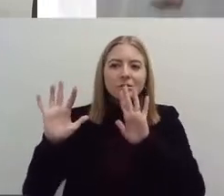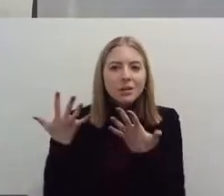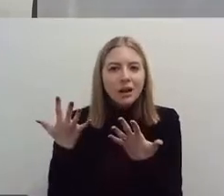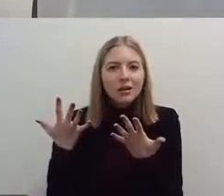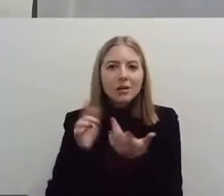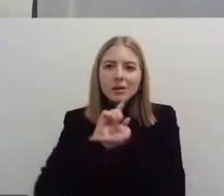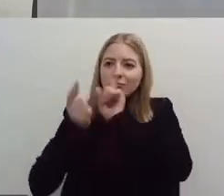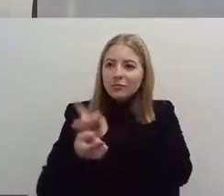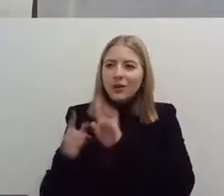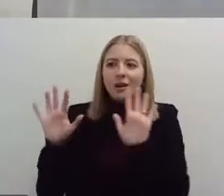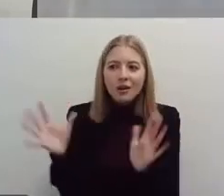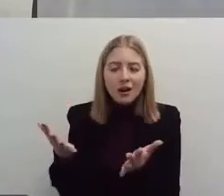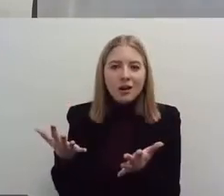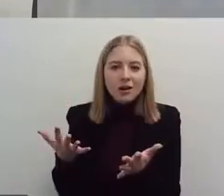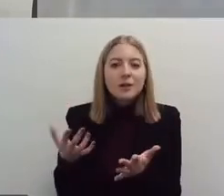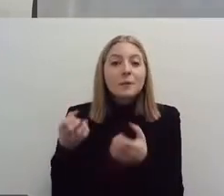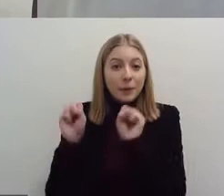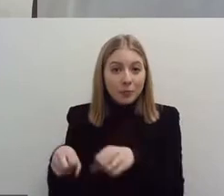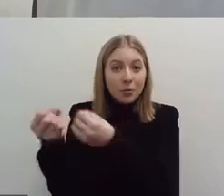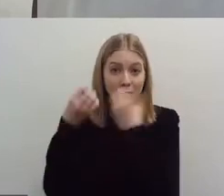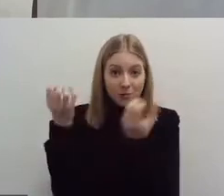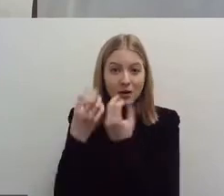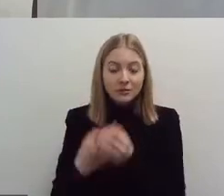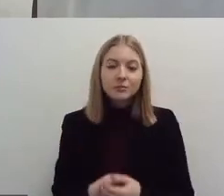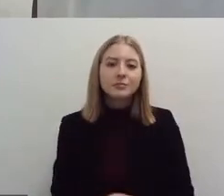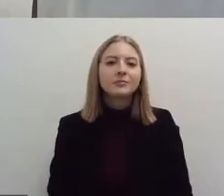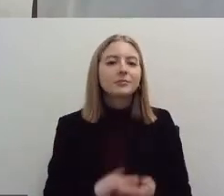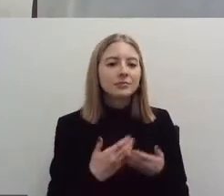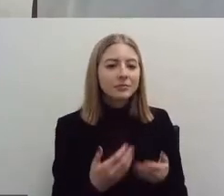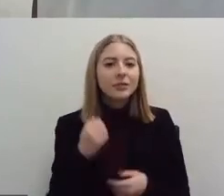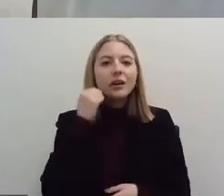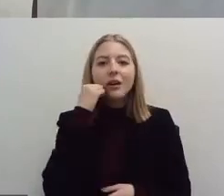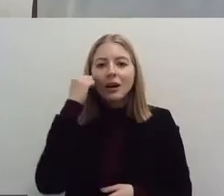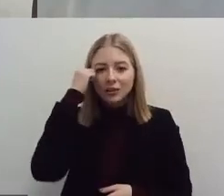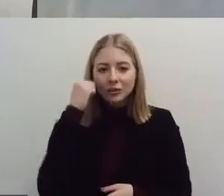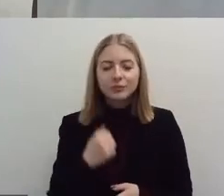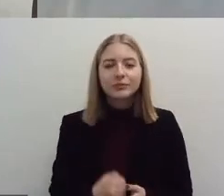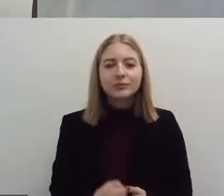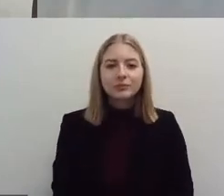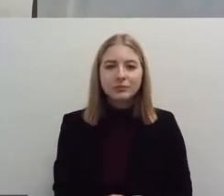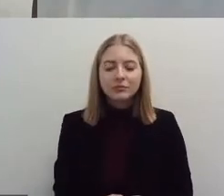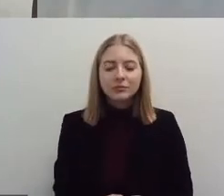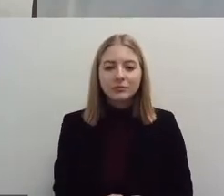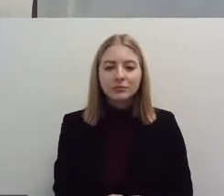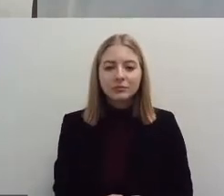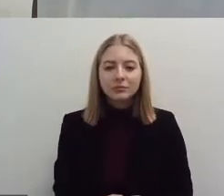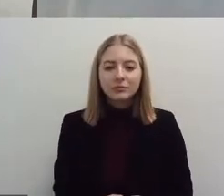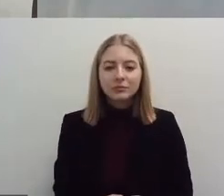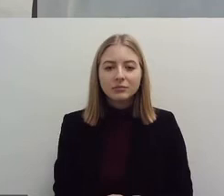So thank you again, and I will just go right to the thing that